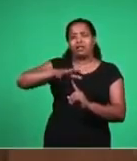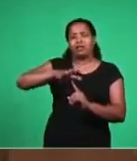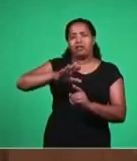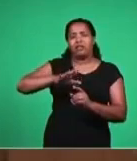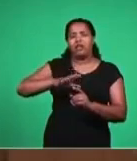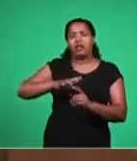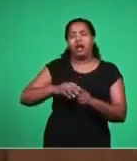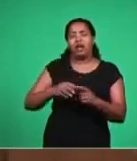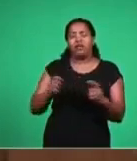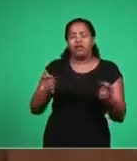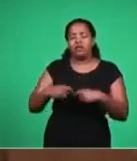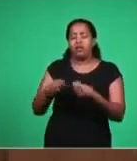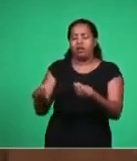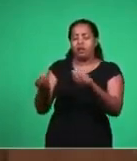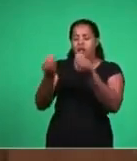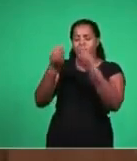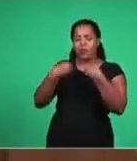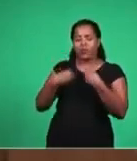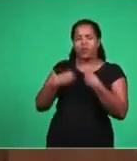the conditions